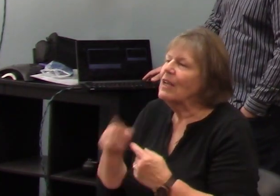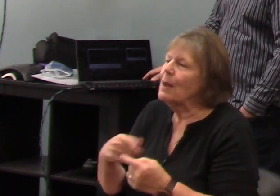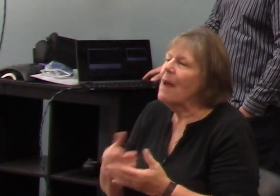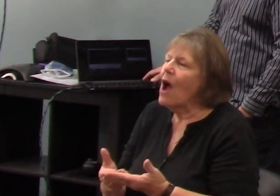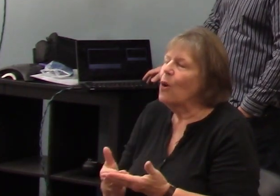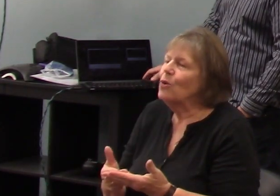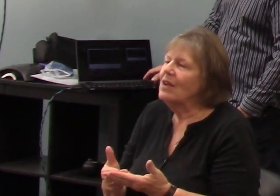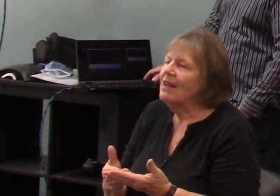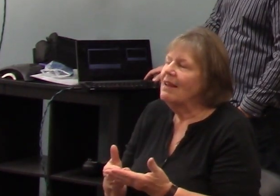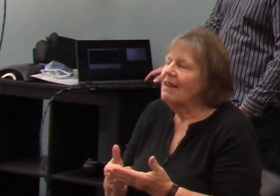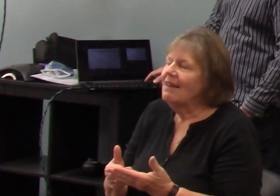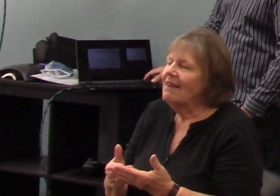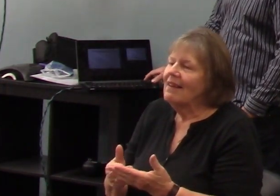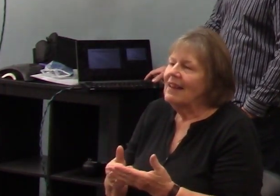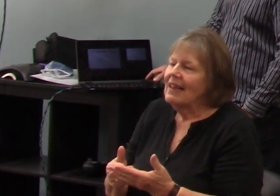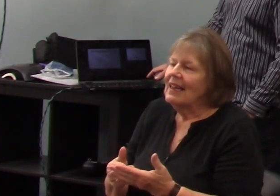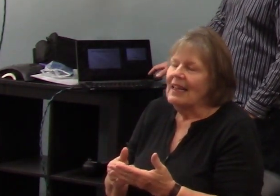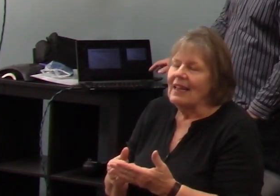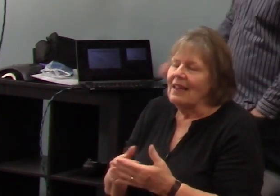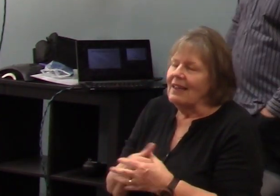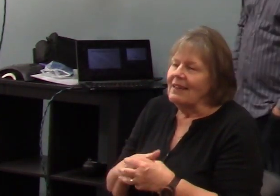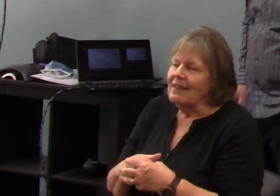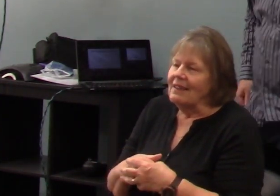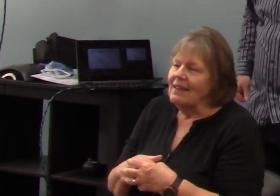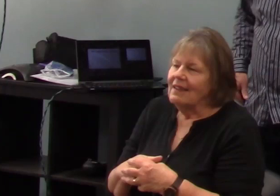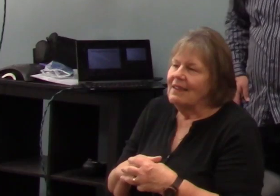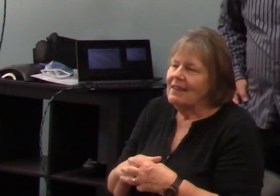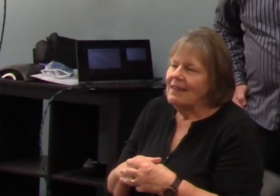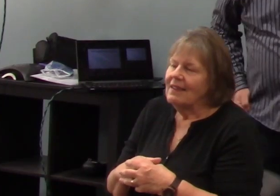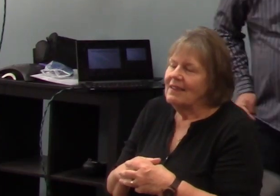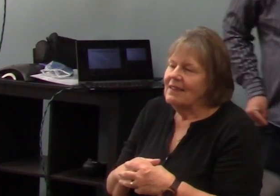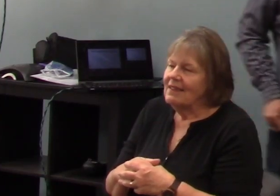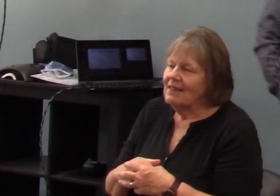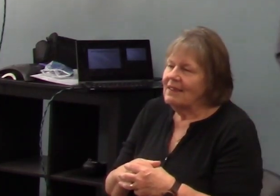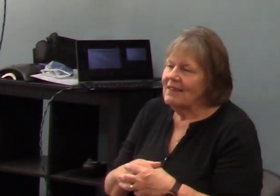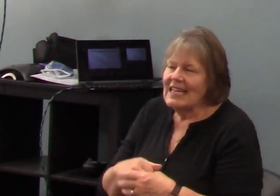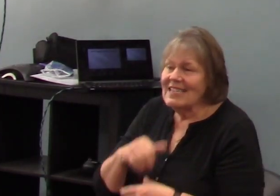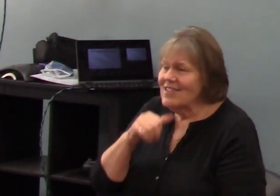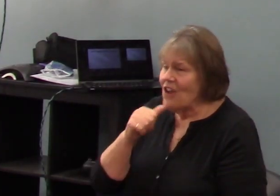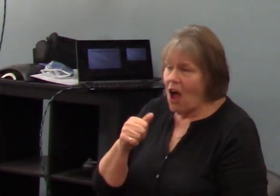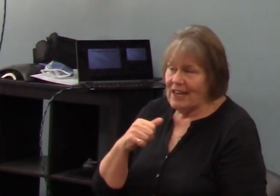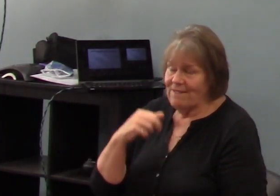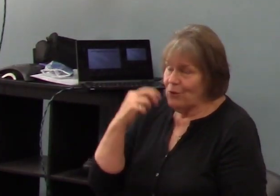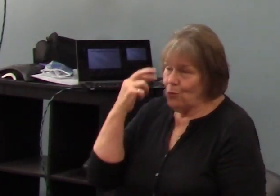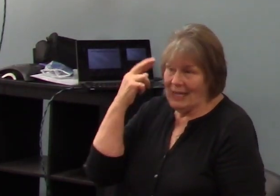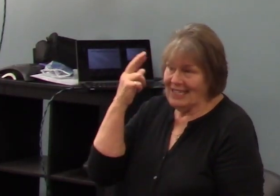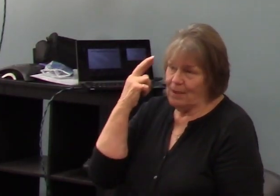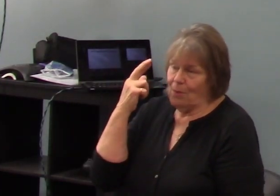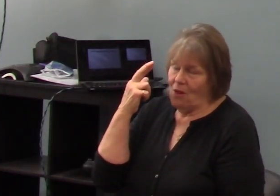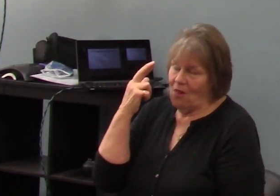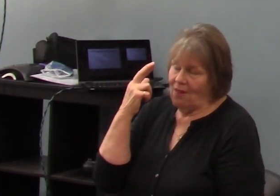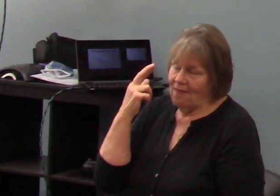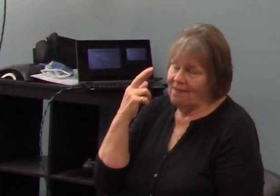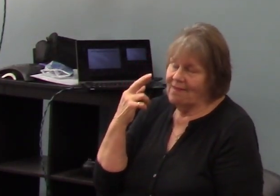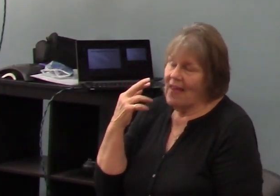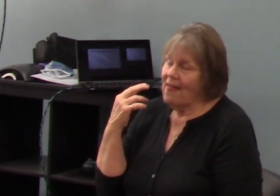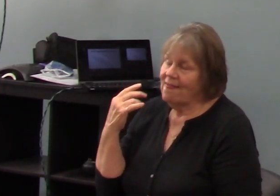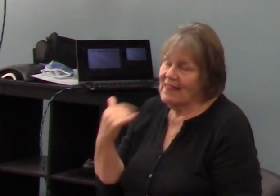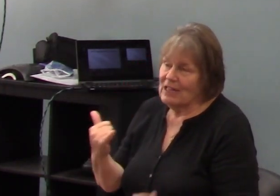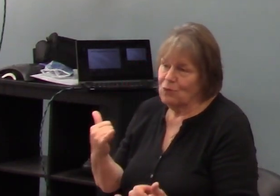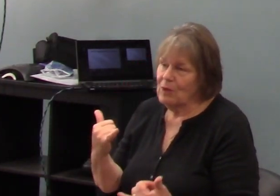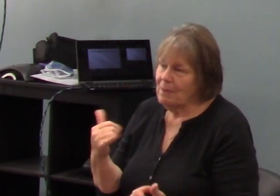And it seems extremely unreasonable that that this would be the case.